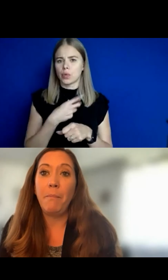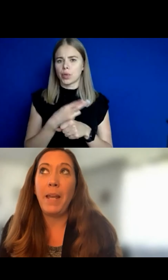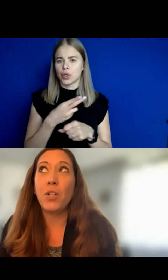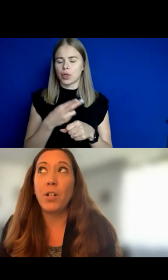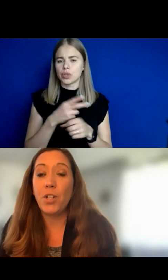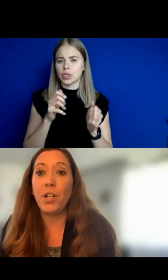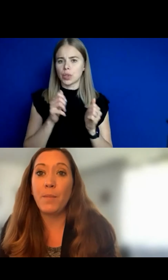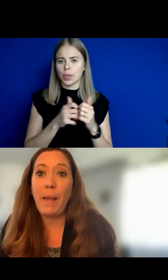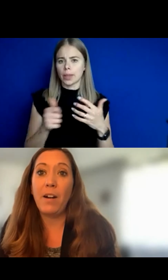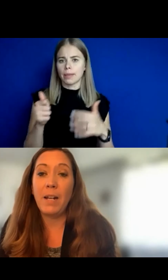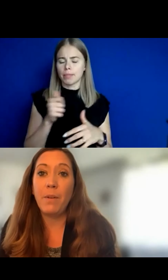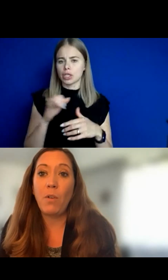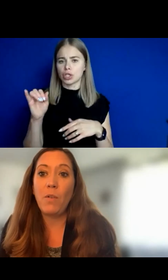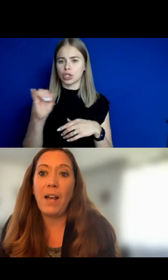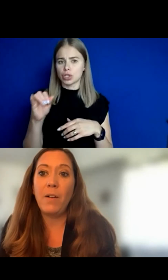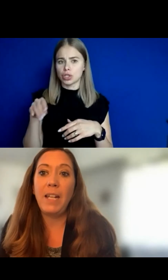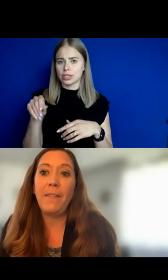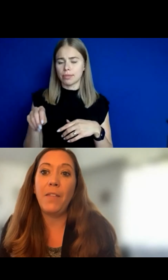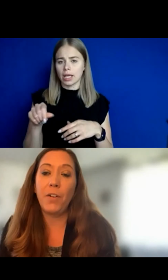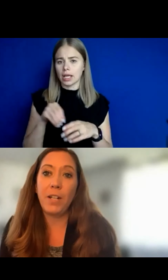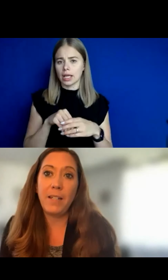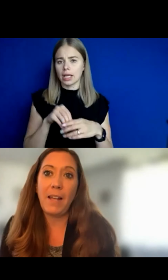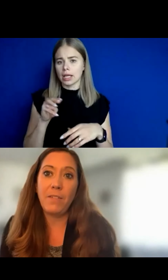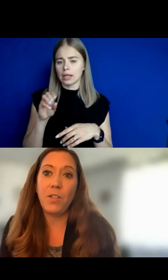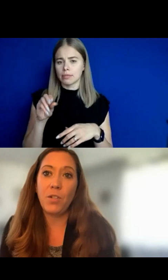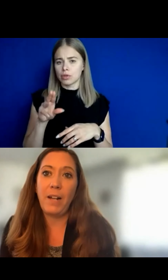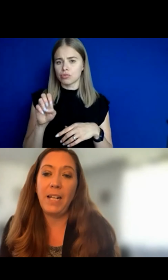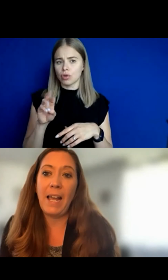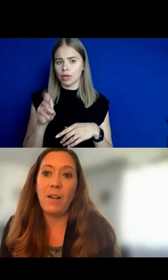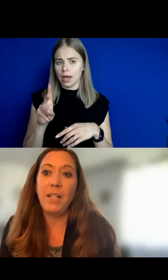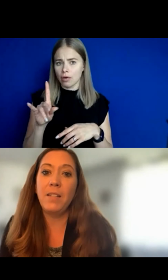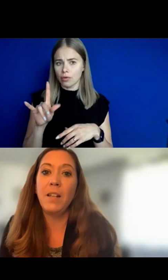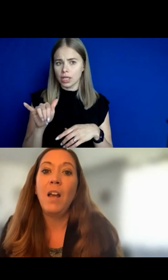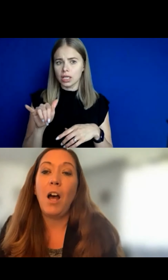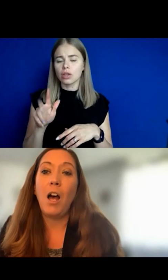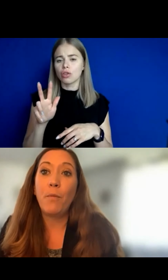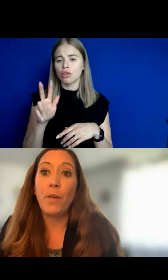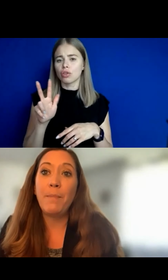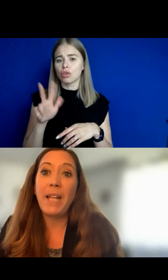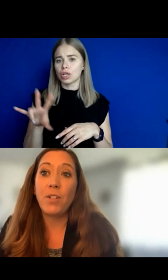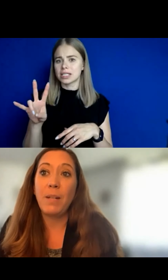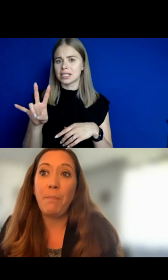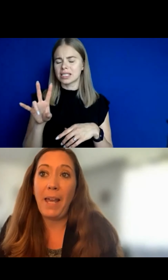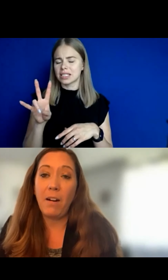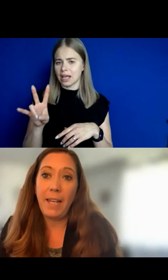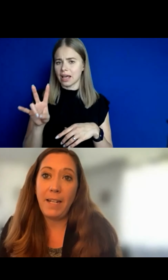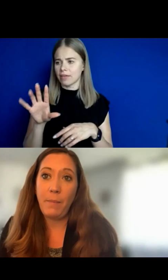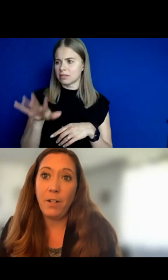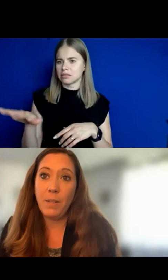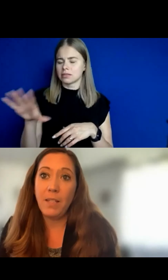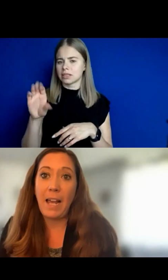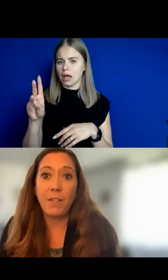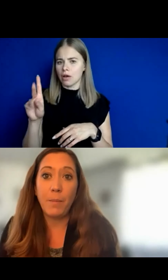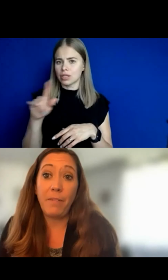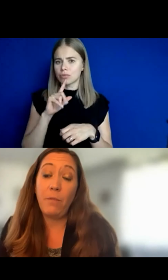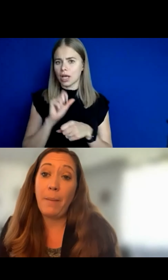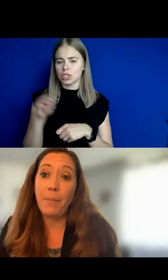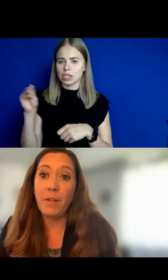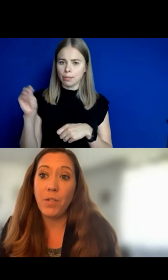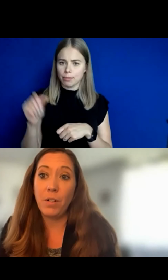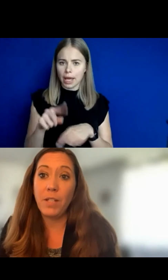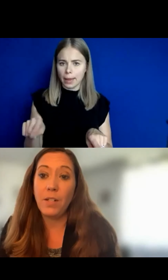the major insurance payer in Monroe County and the 37 surrounding counties for them to actually pay our case management staff to